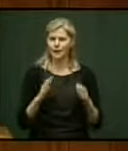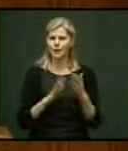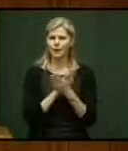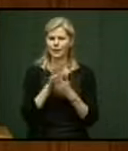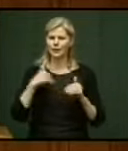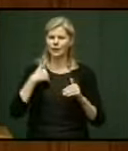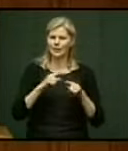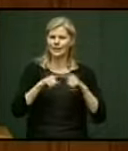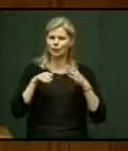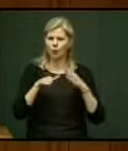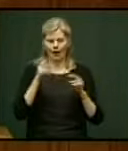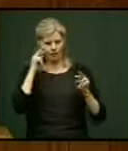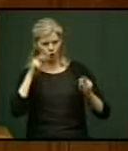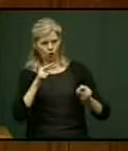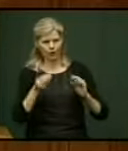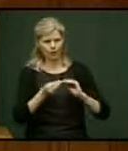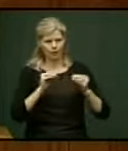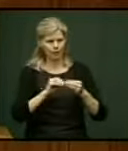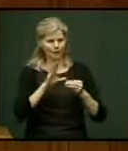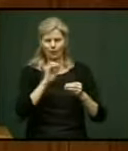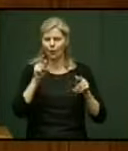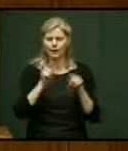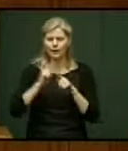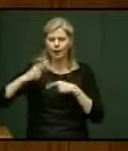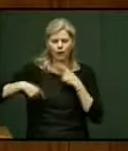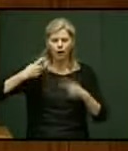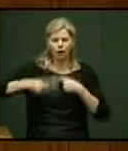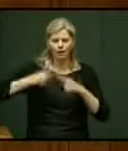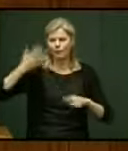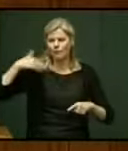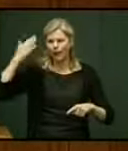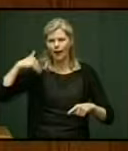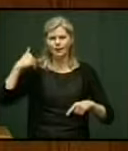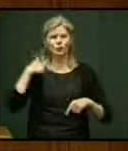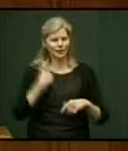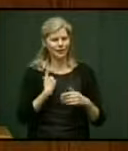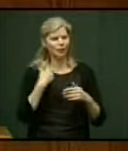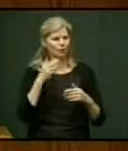in the past. We will all need to listen to one another. We will need to move